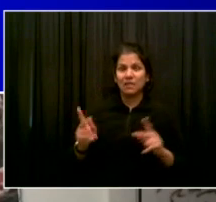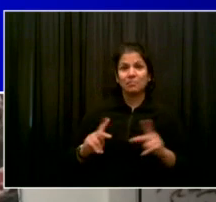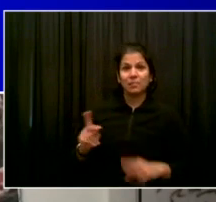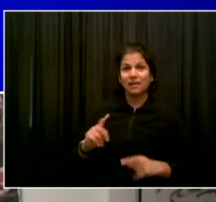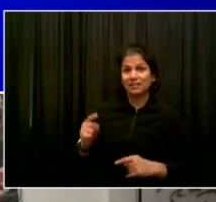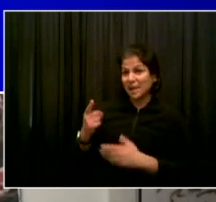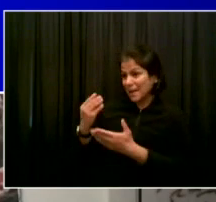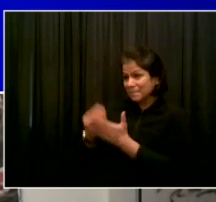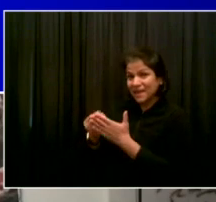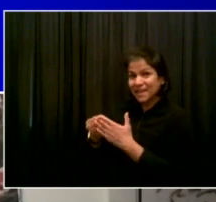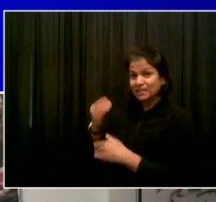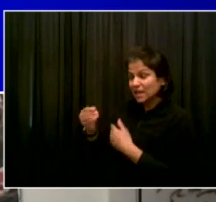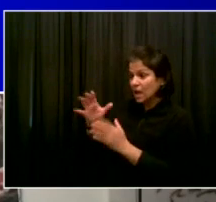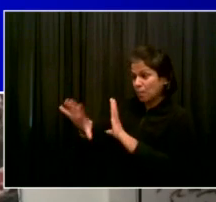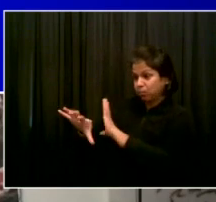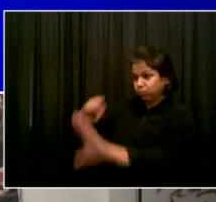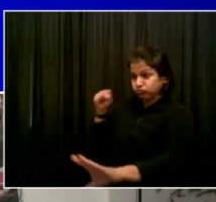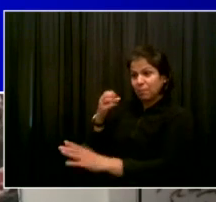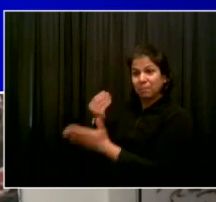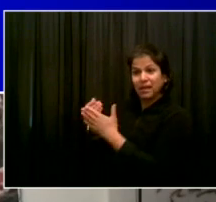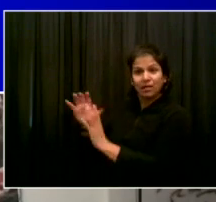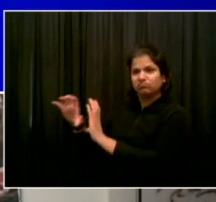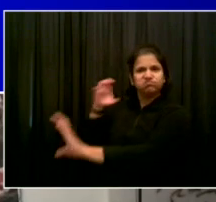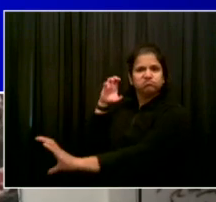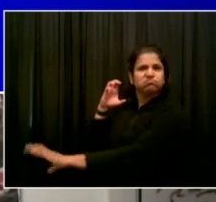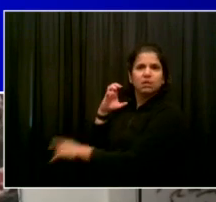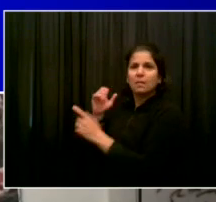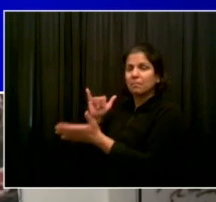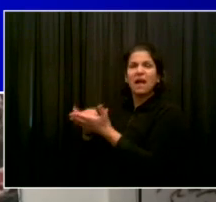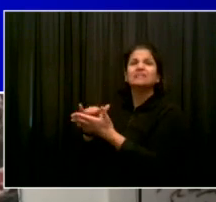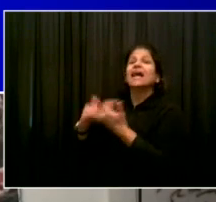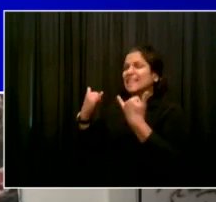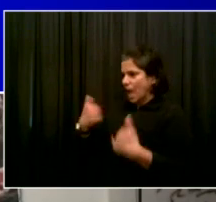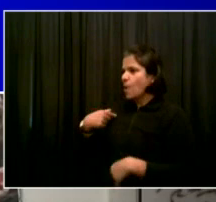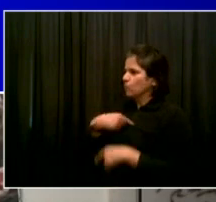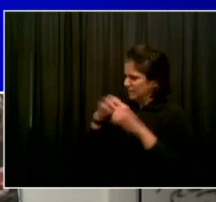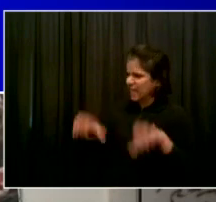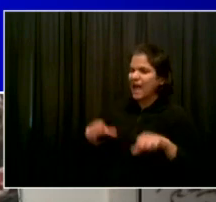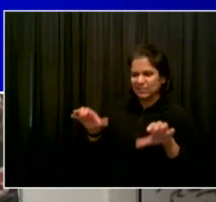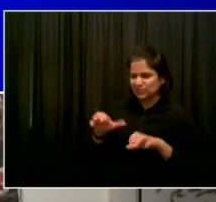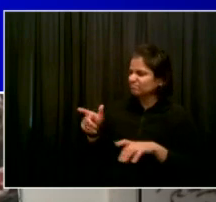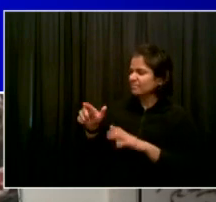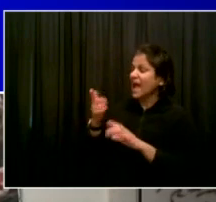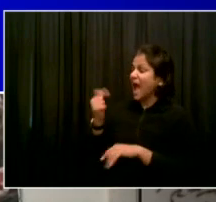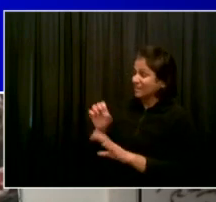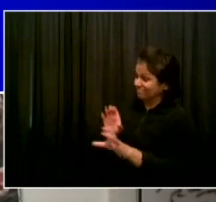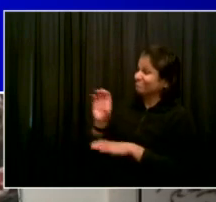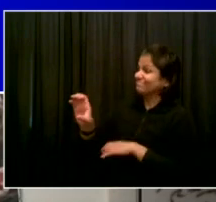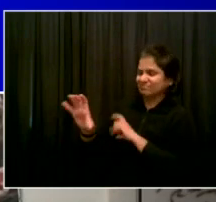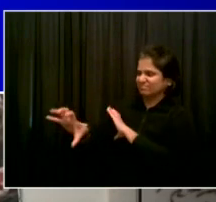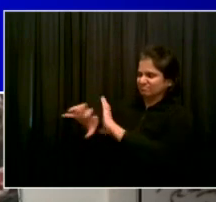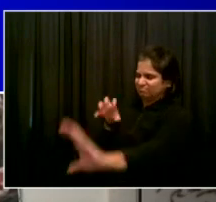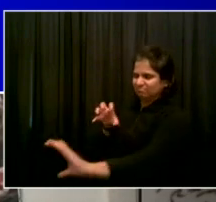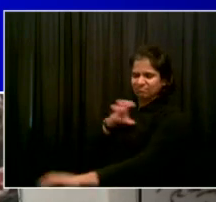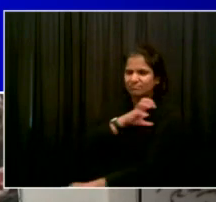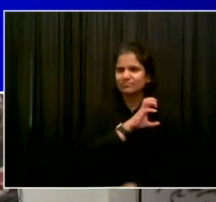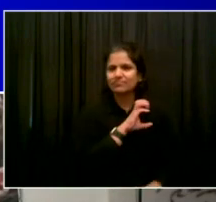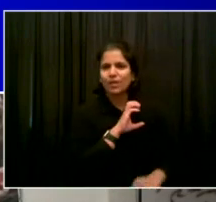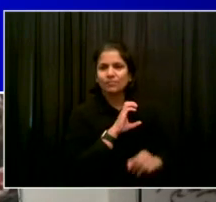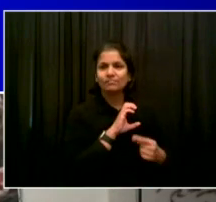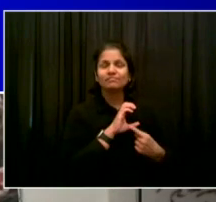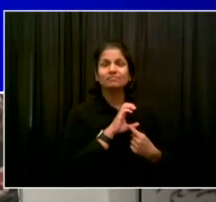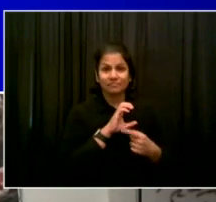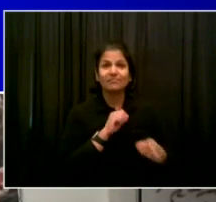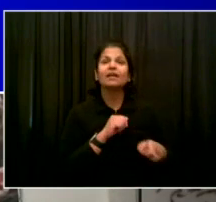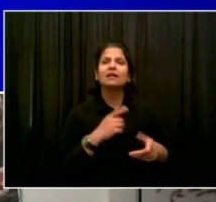all actually could be done, and now we have to go even faster. So I just want to thank you, because I'm sure you heard a